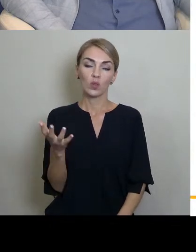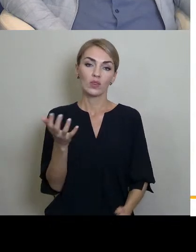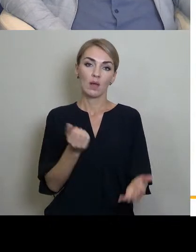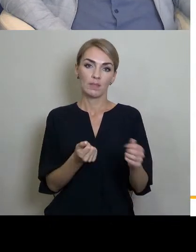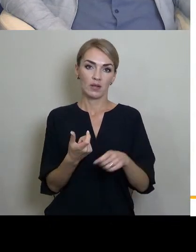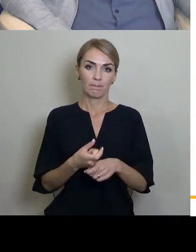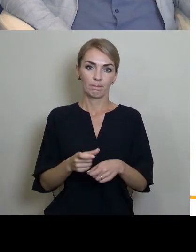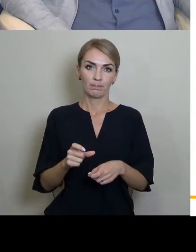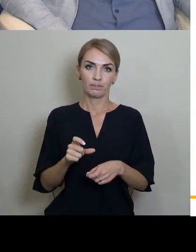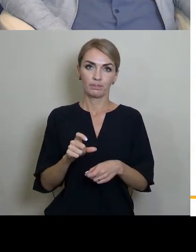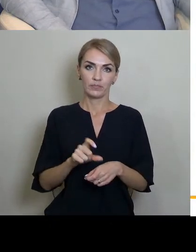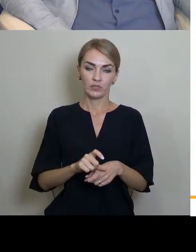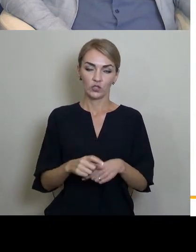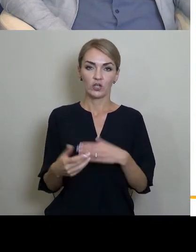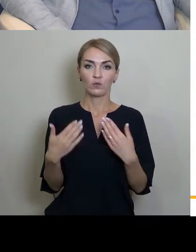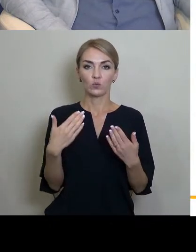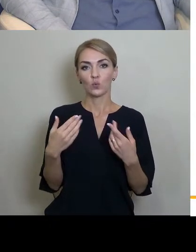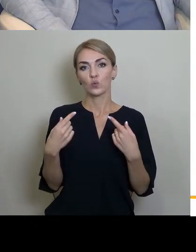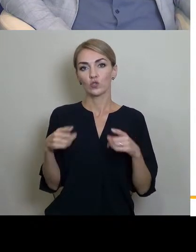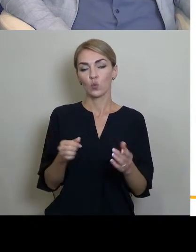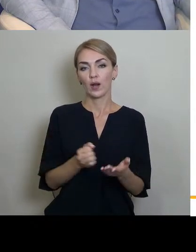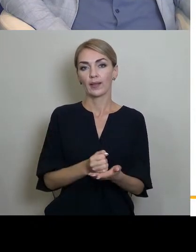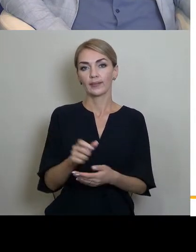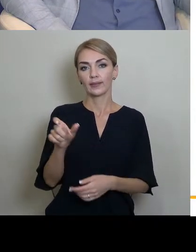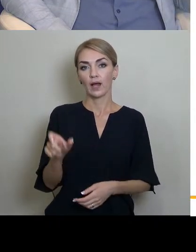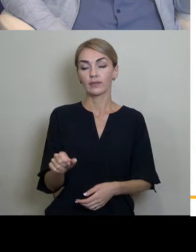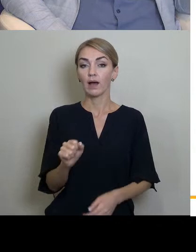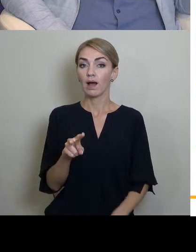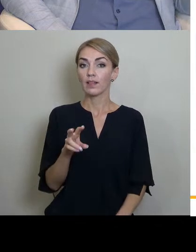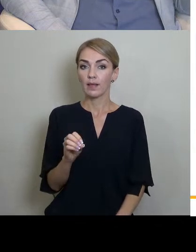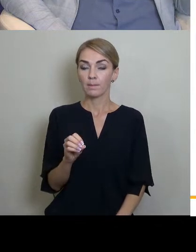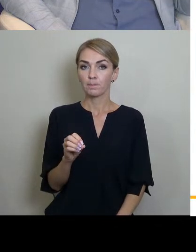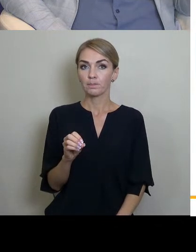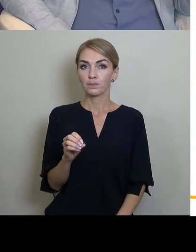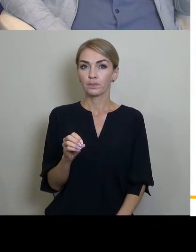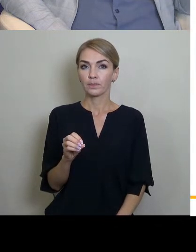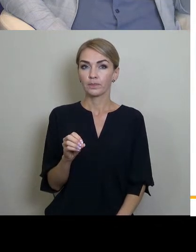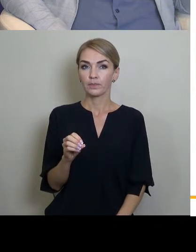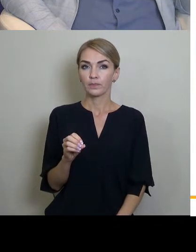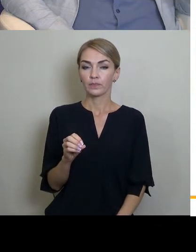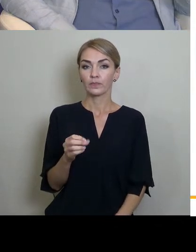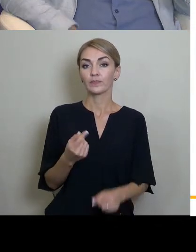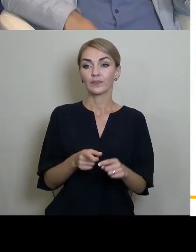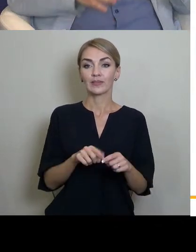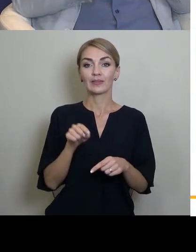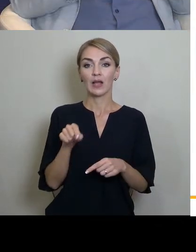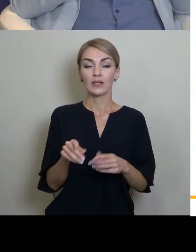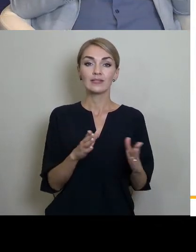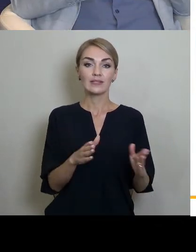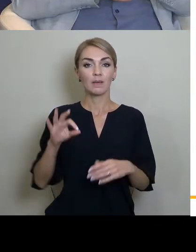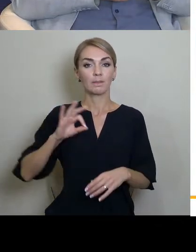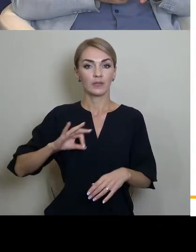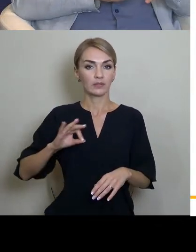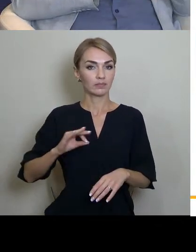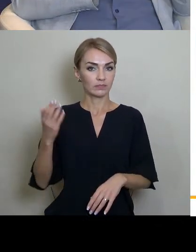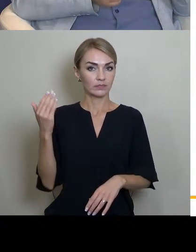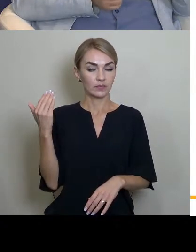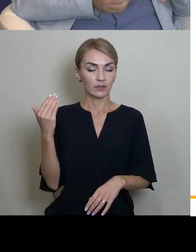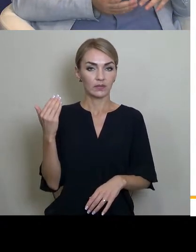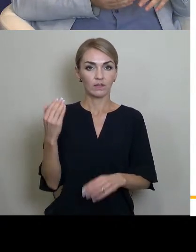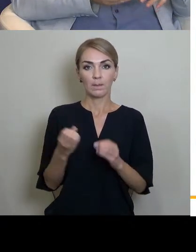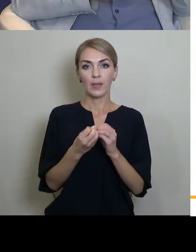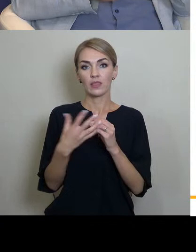relative majority would be the one that got more votes with respect to the other candidates. But these systems were